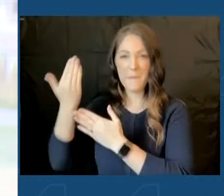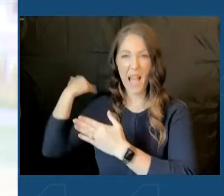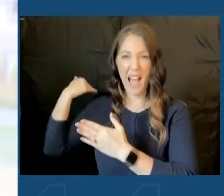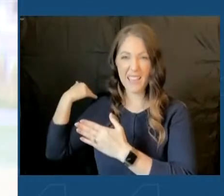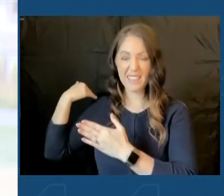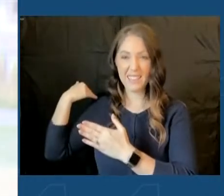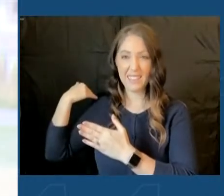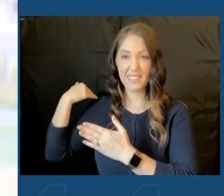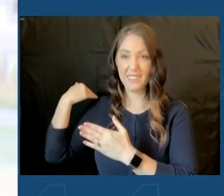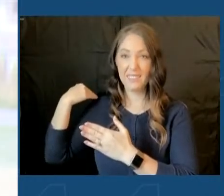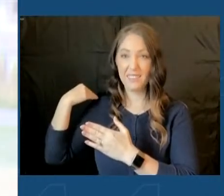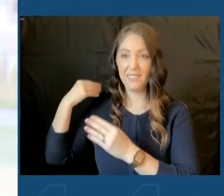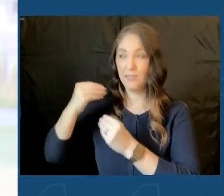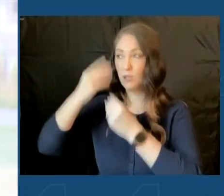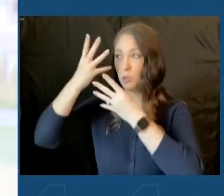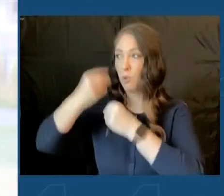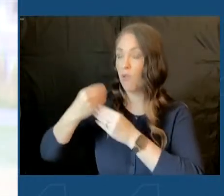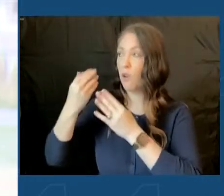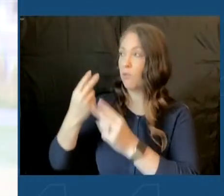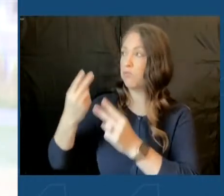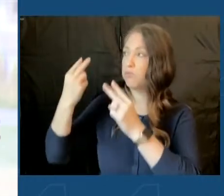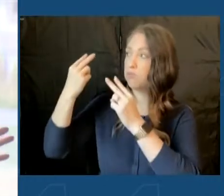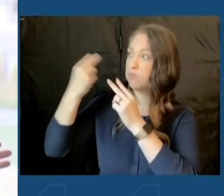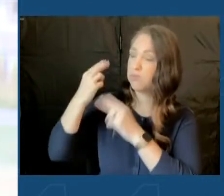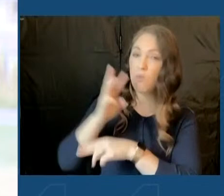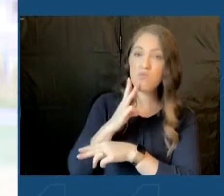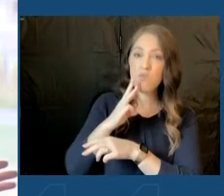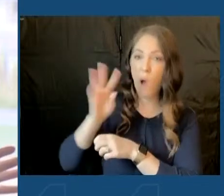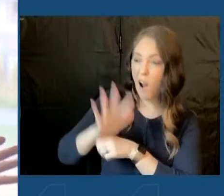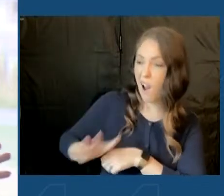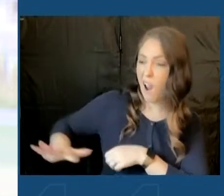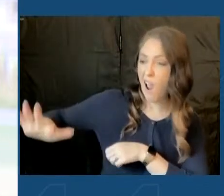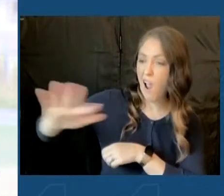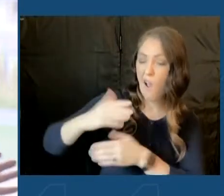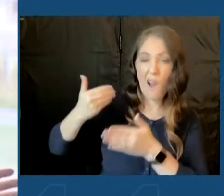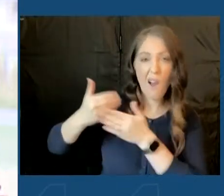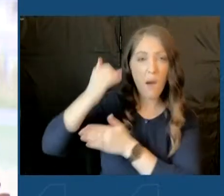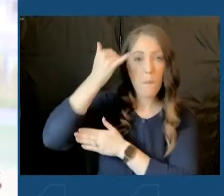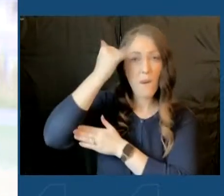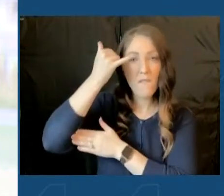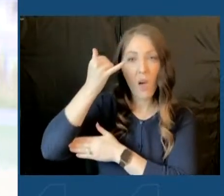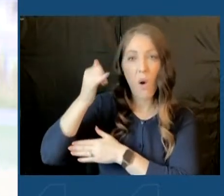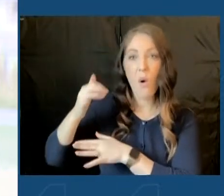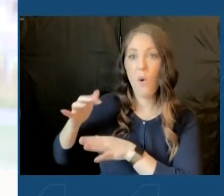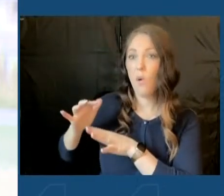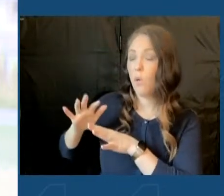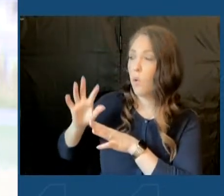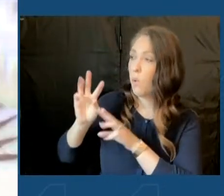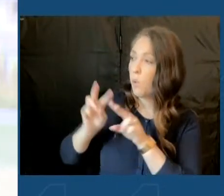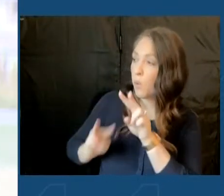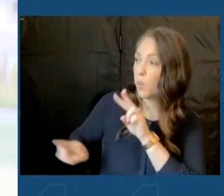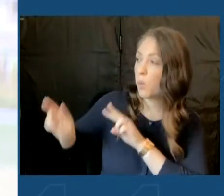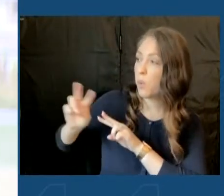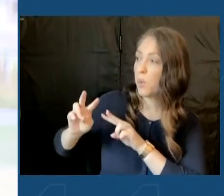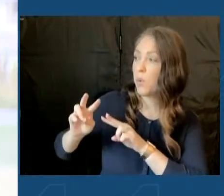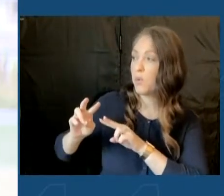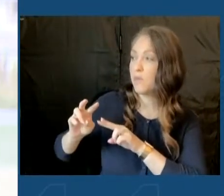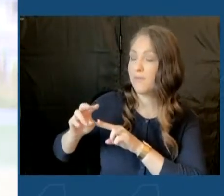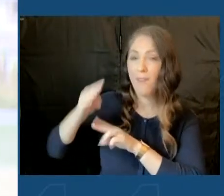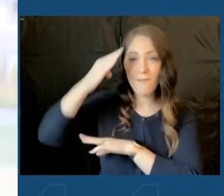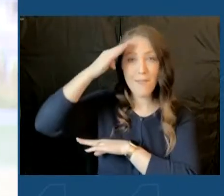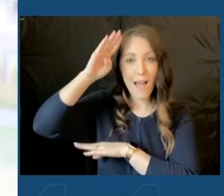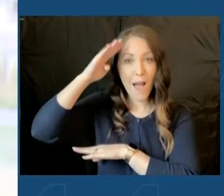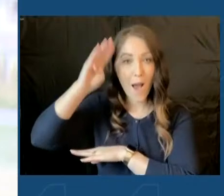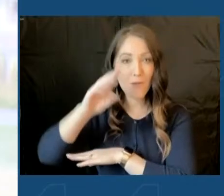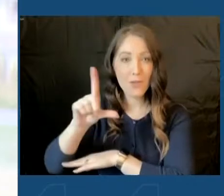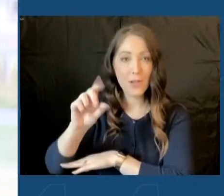and you only have to look at photographs of what the waterfront of Buffalo is like when, it's dominated by a lot of Irish longshoremen,